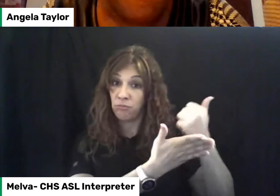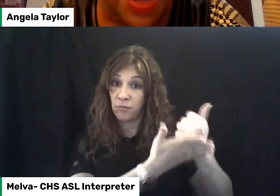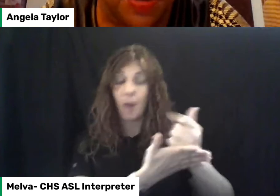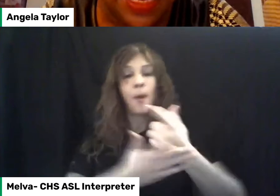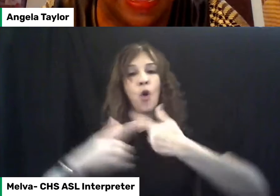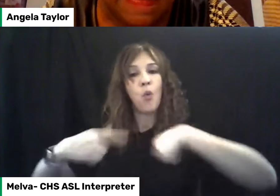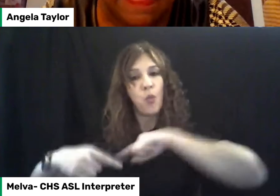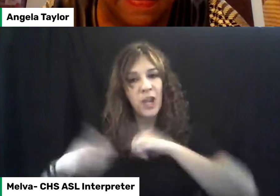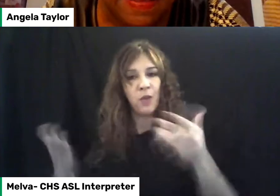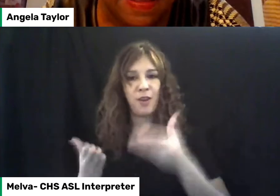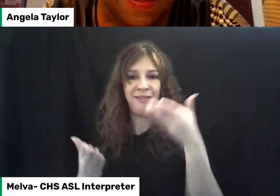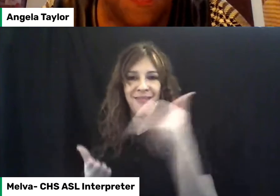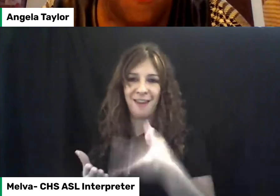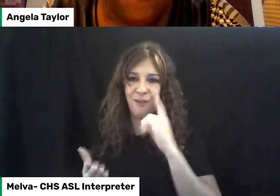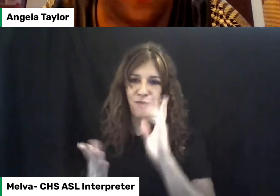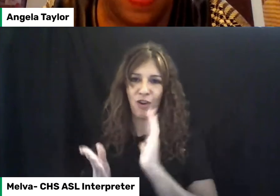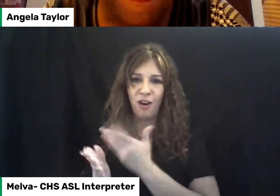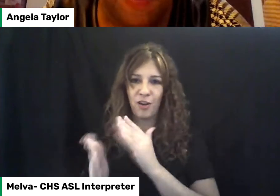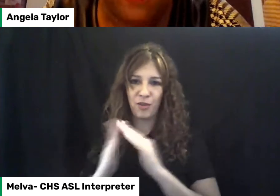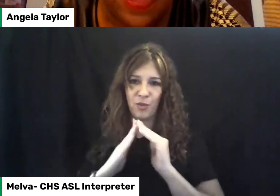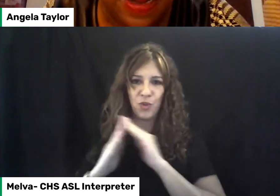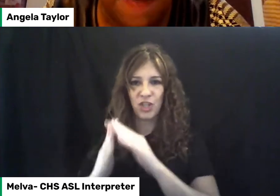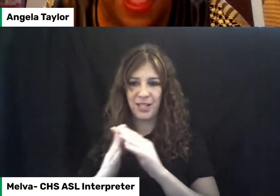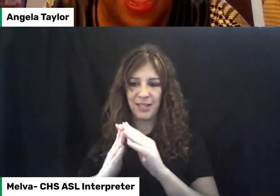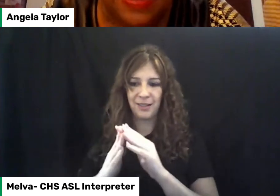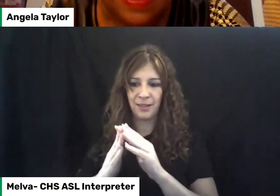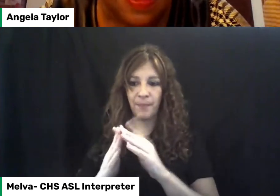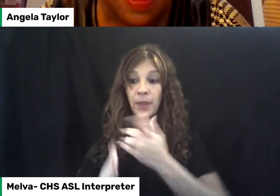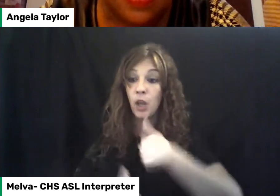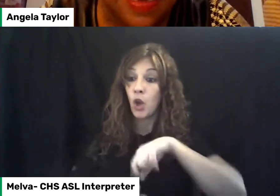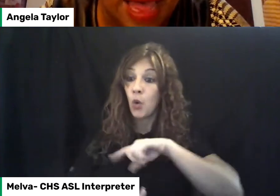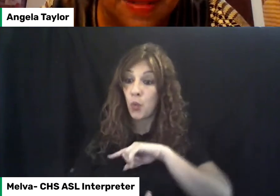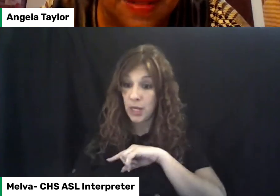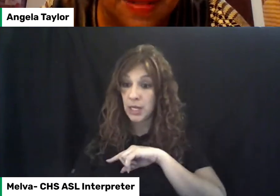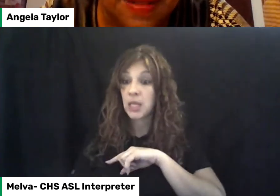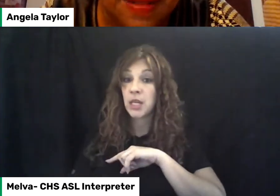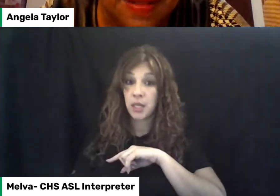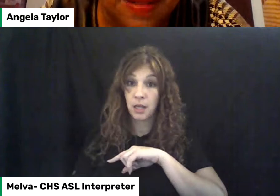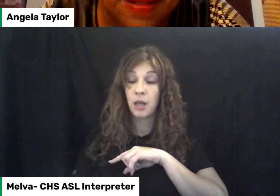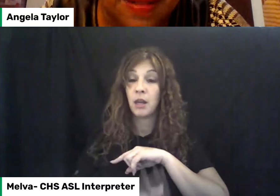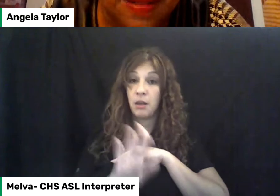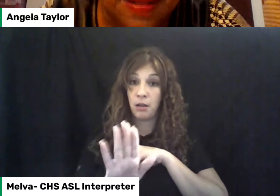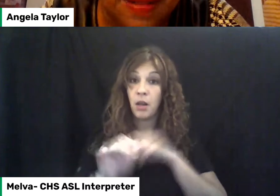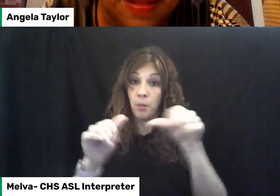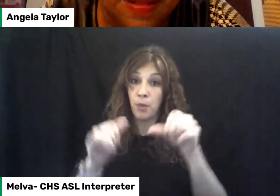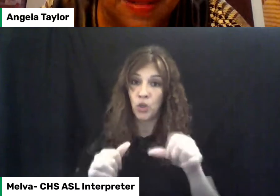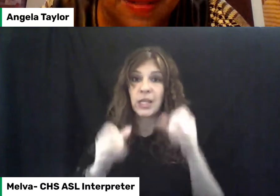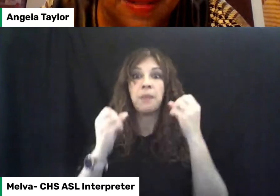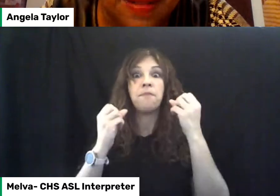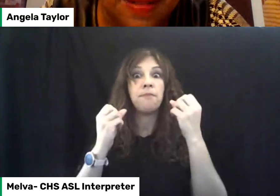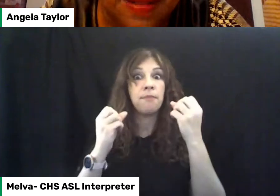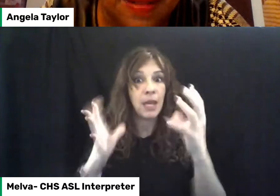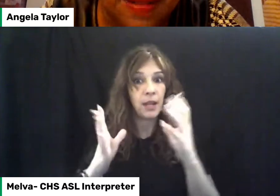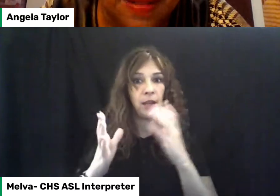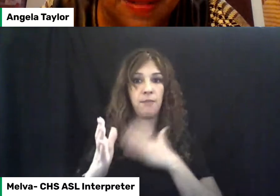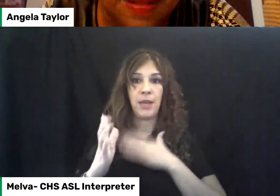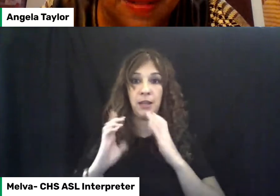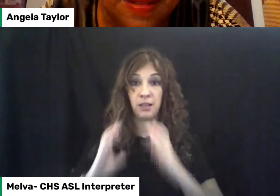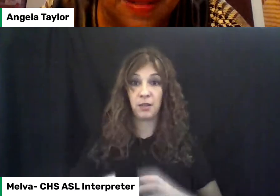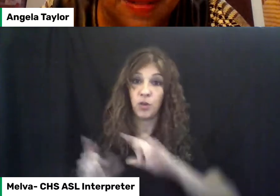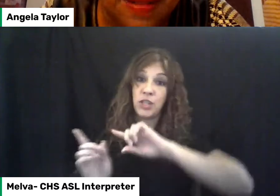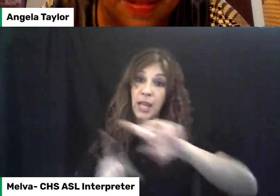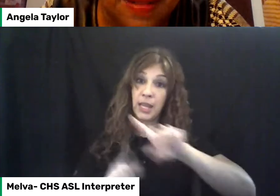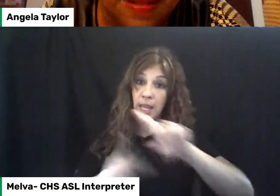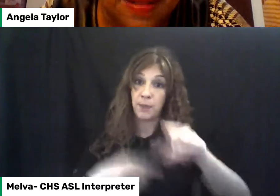our communities. We posted up, and a lot of my customers that came to my market during